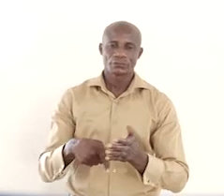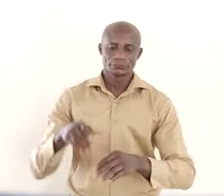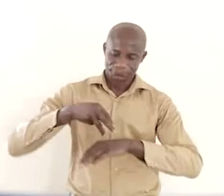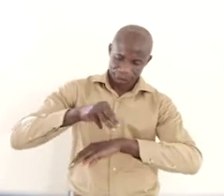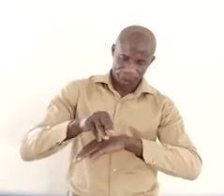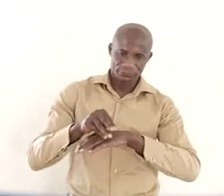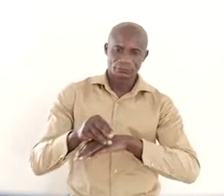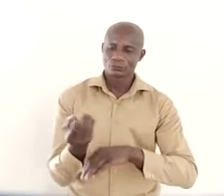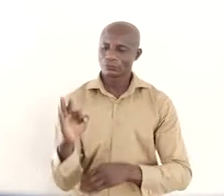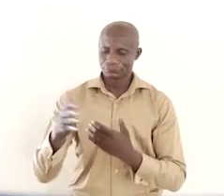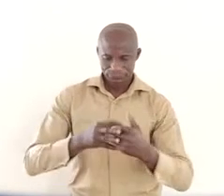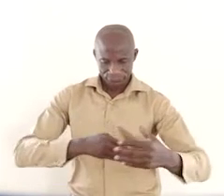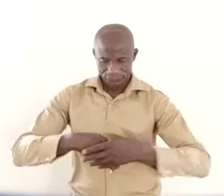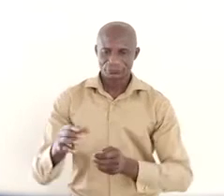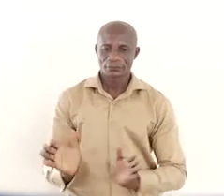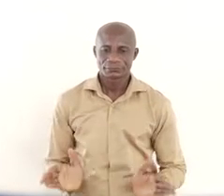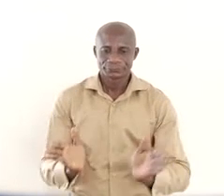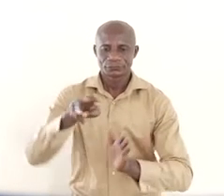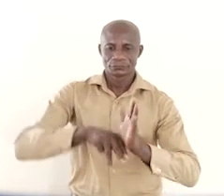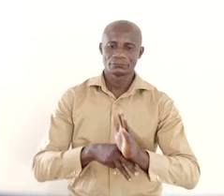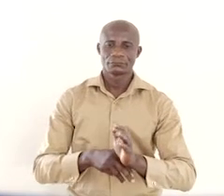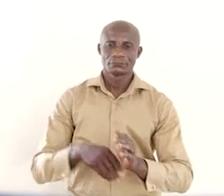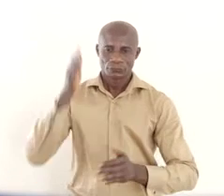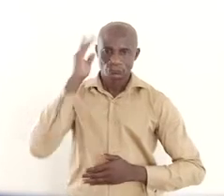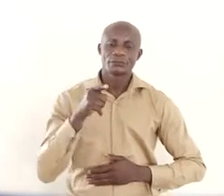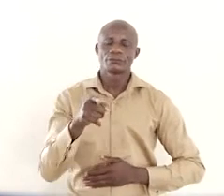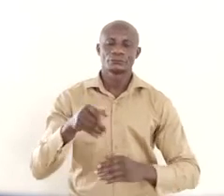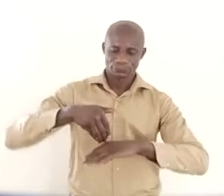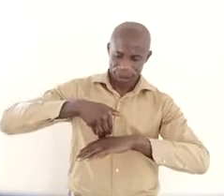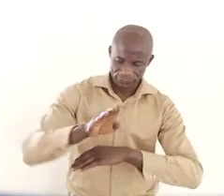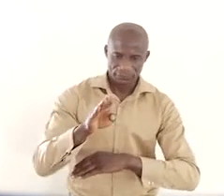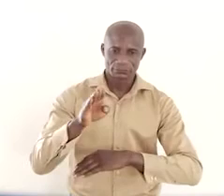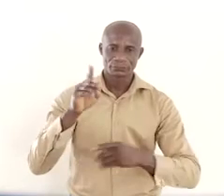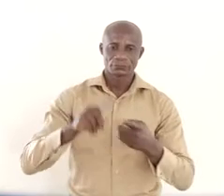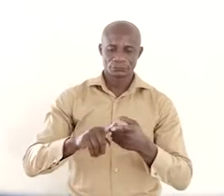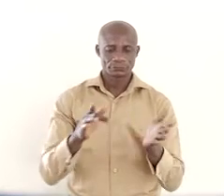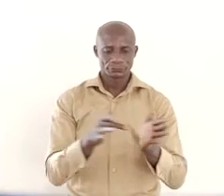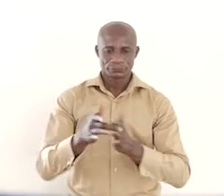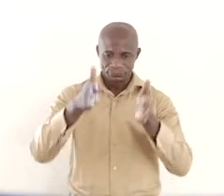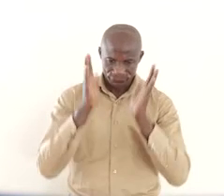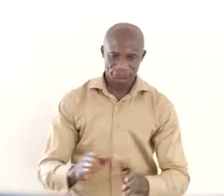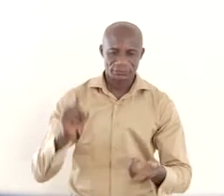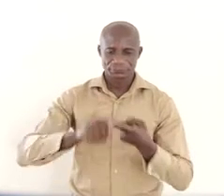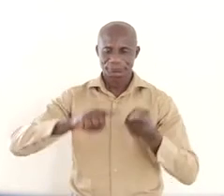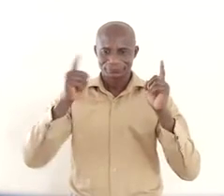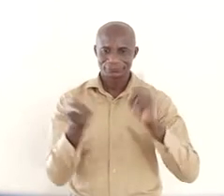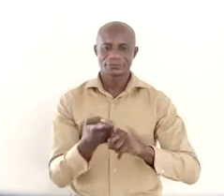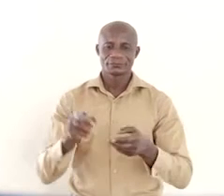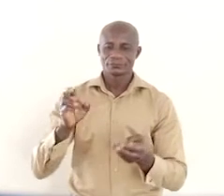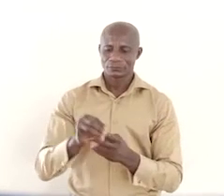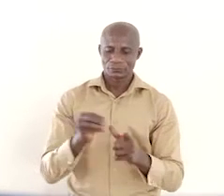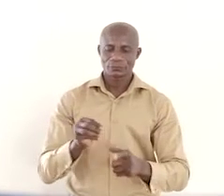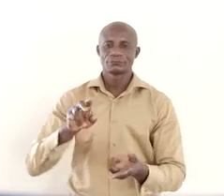what message of comfort and encouragement would you send to a Christian friend